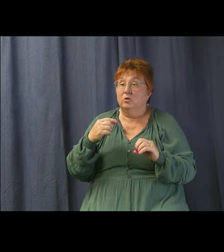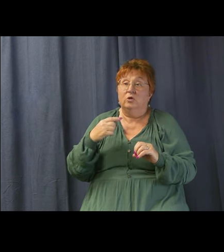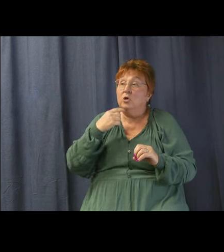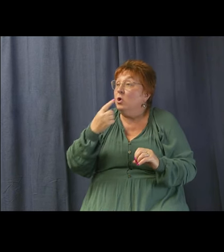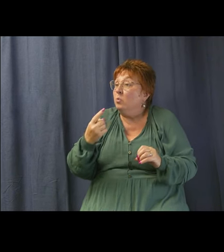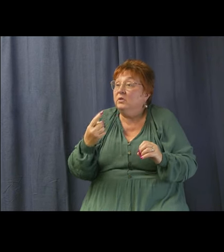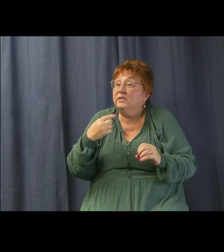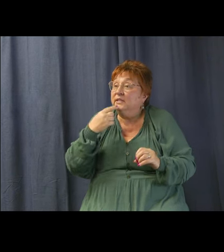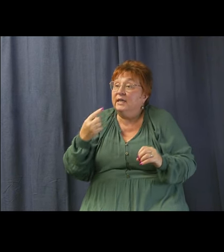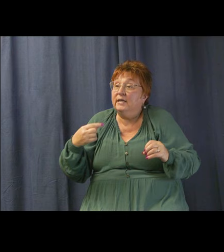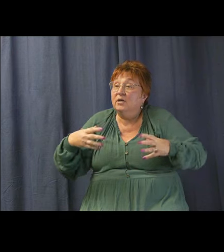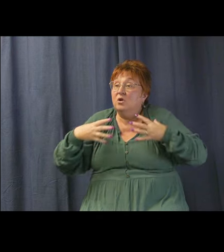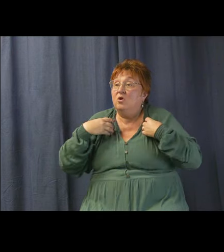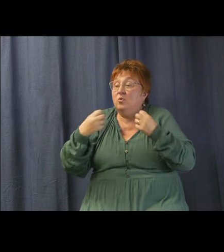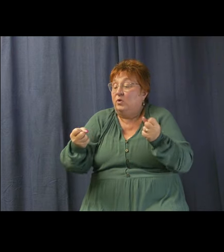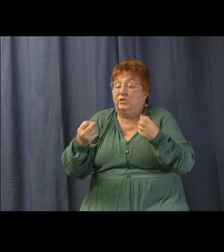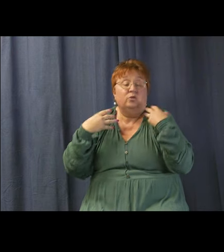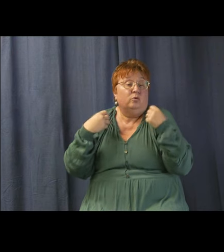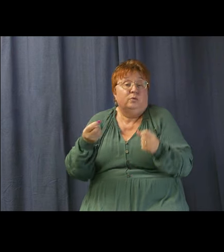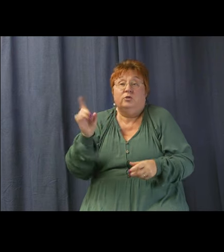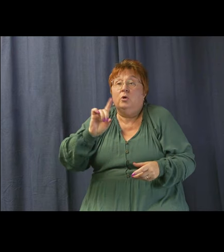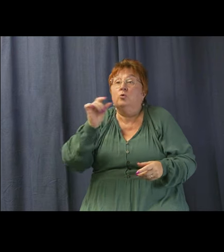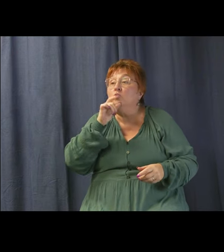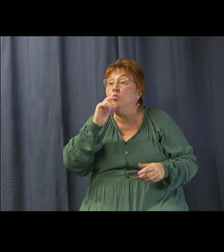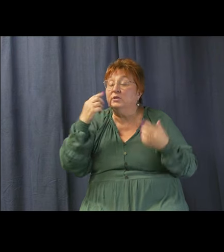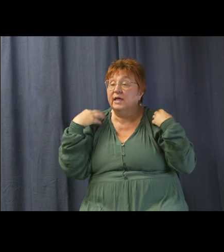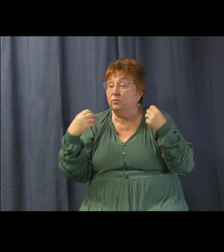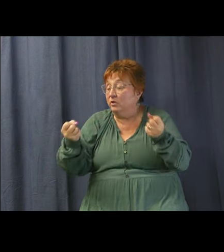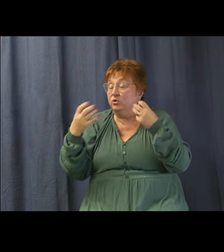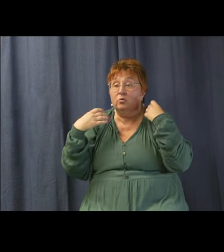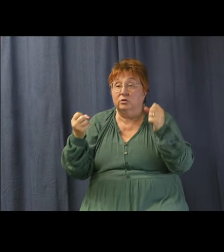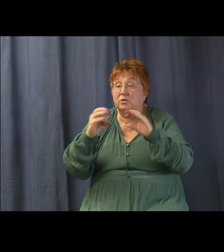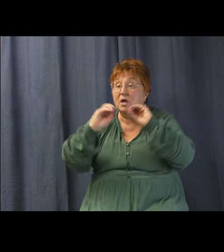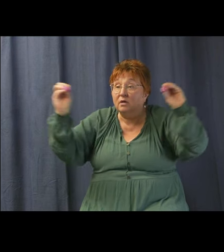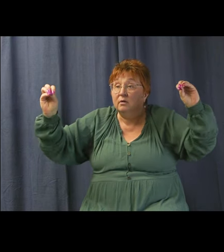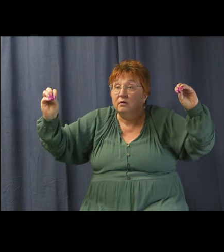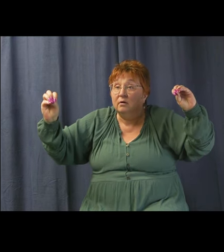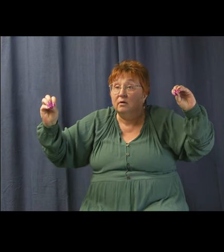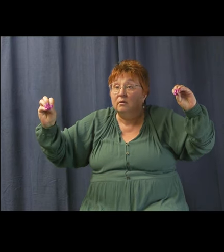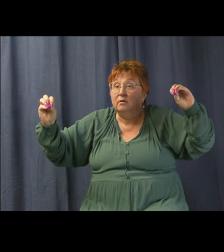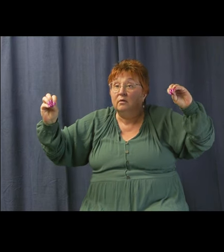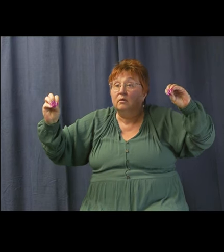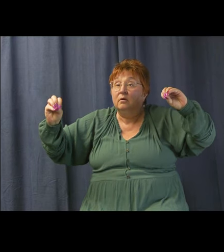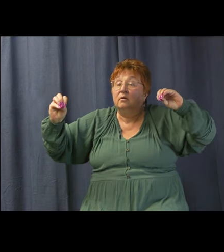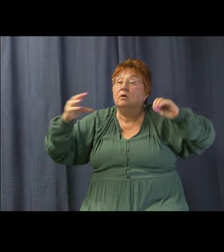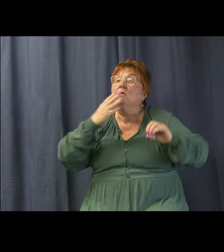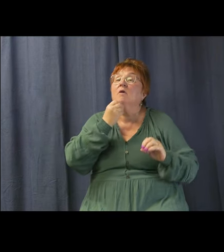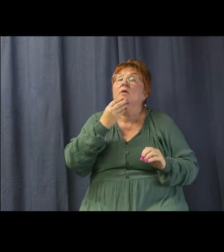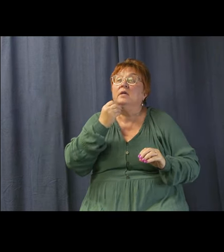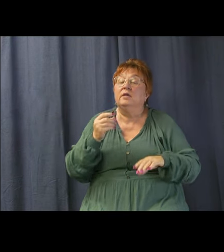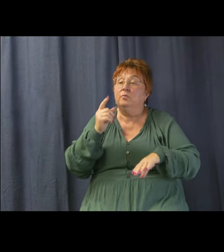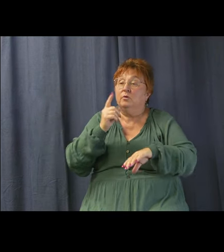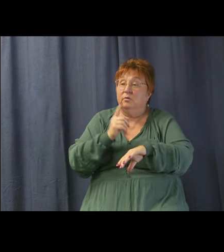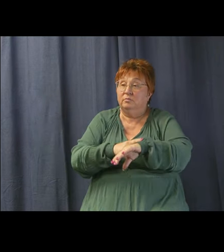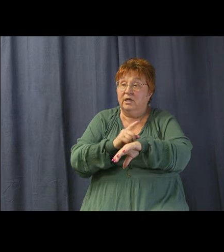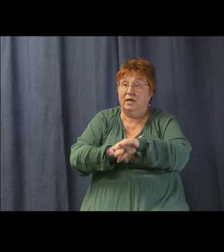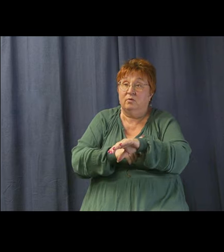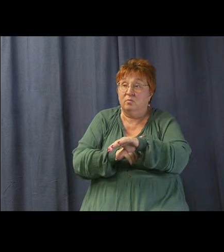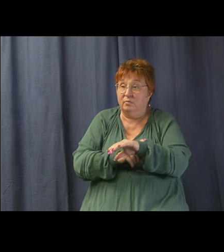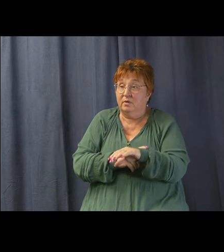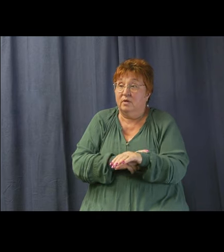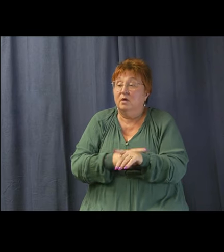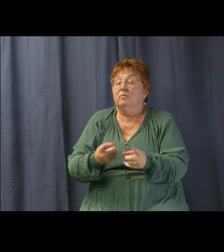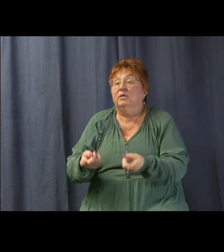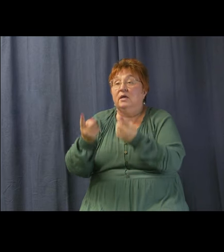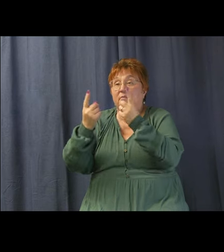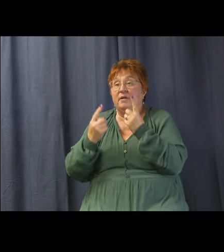restore. Who among you will give ear to this? Who will hearken and hear for the time to come? You know what the Hebrew word for time to come is? Acharon.